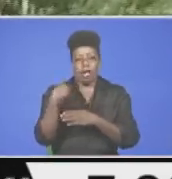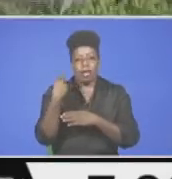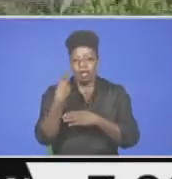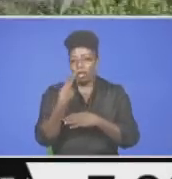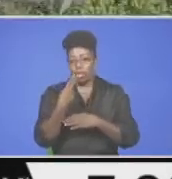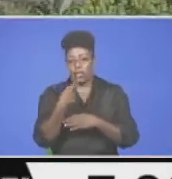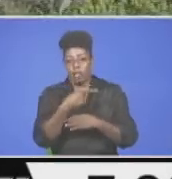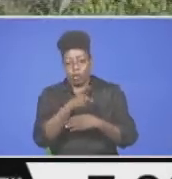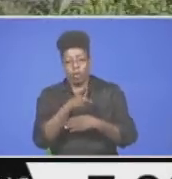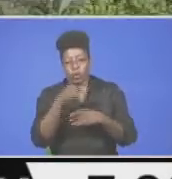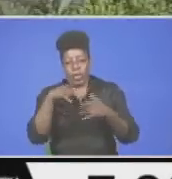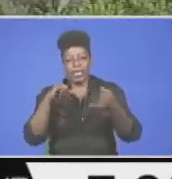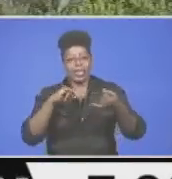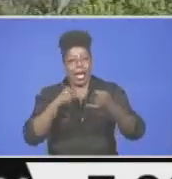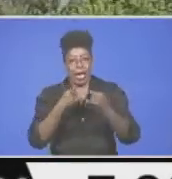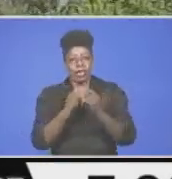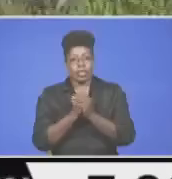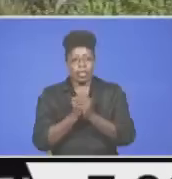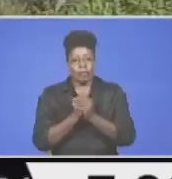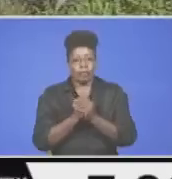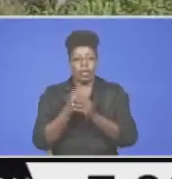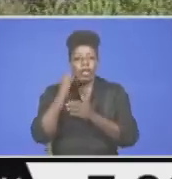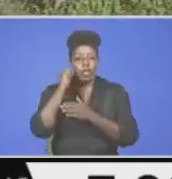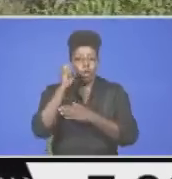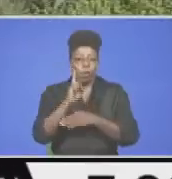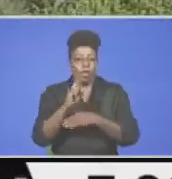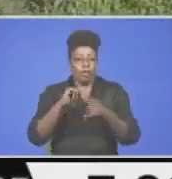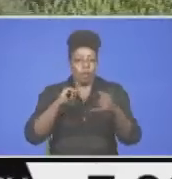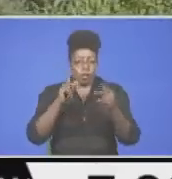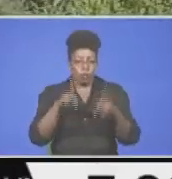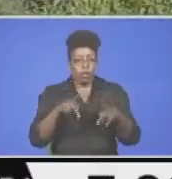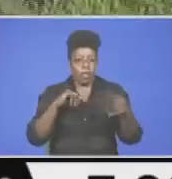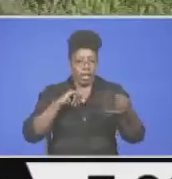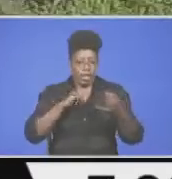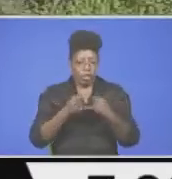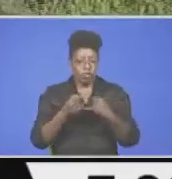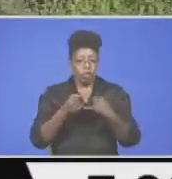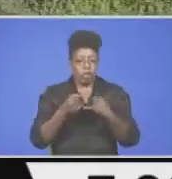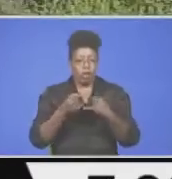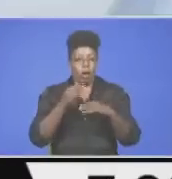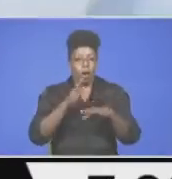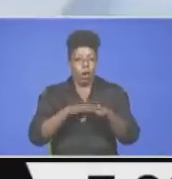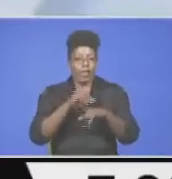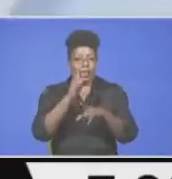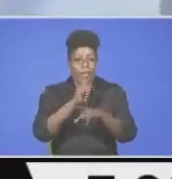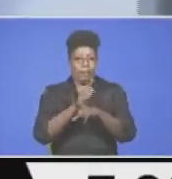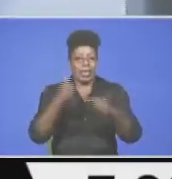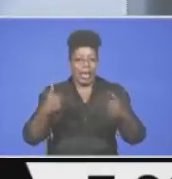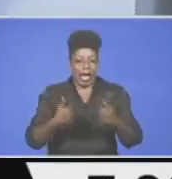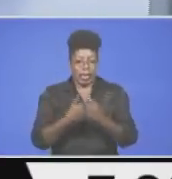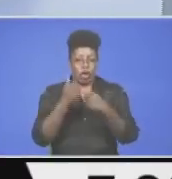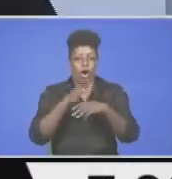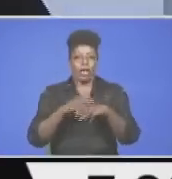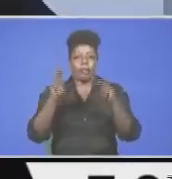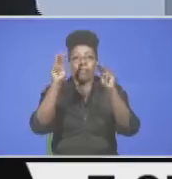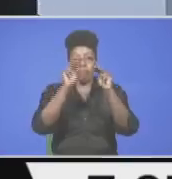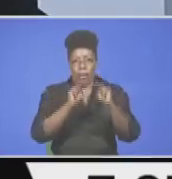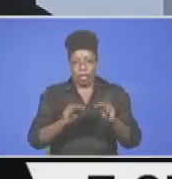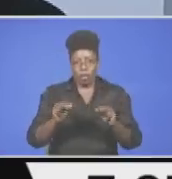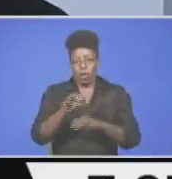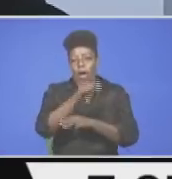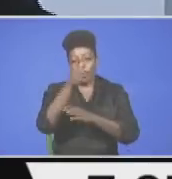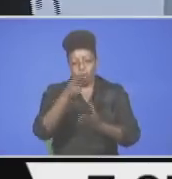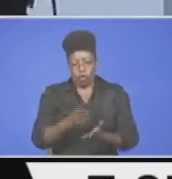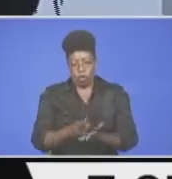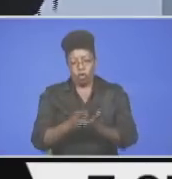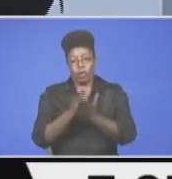Annabelle Gibson was one of several persons injured during that fateful crash on Labor Day. On Monday, she, along with other